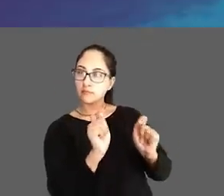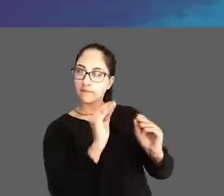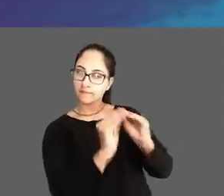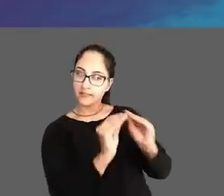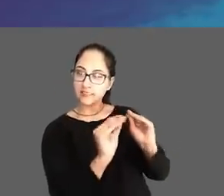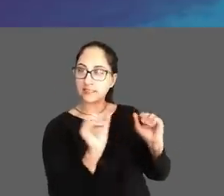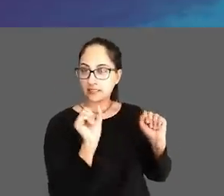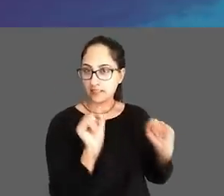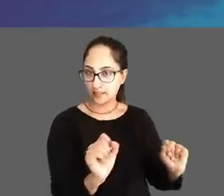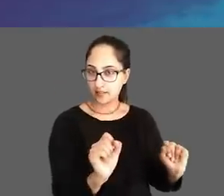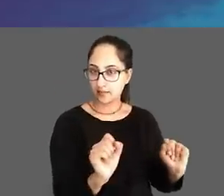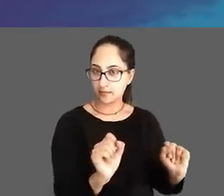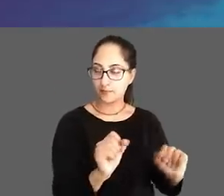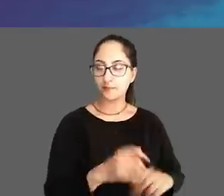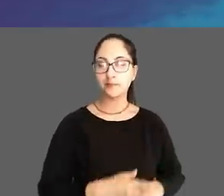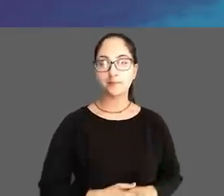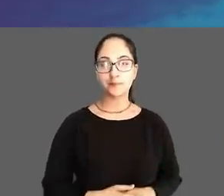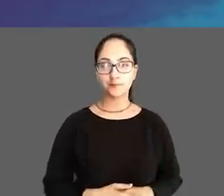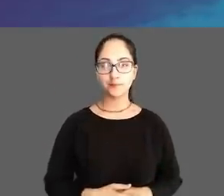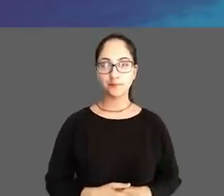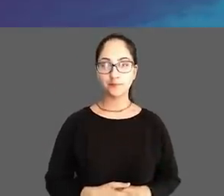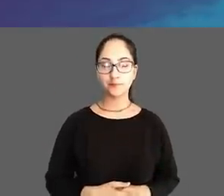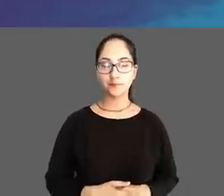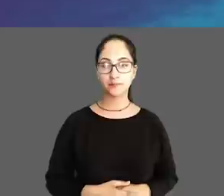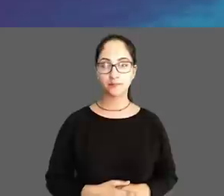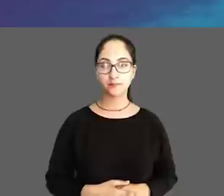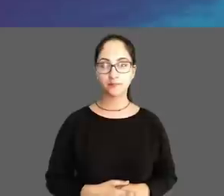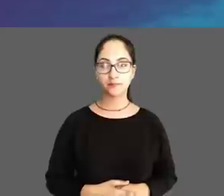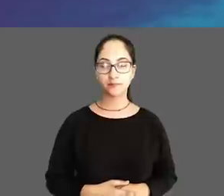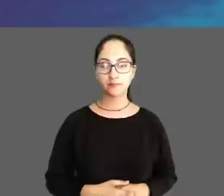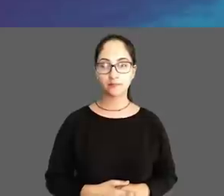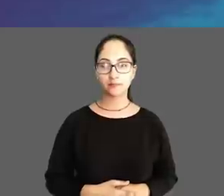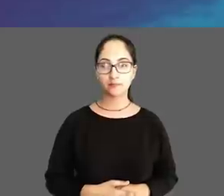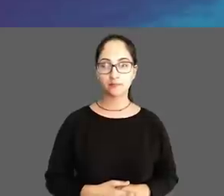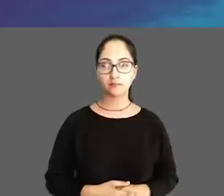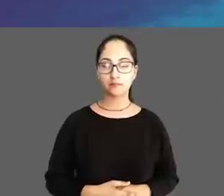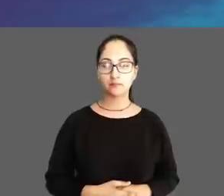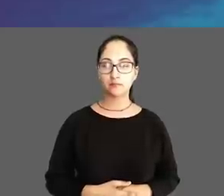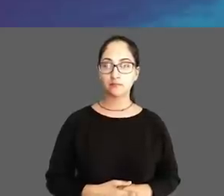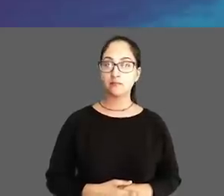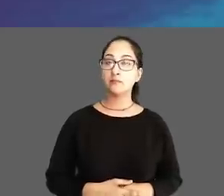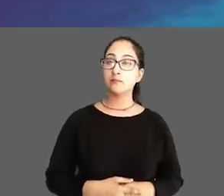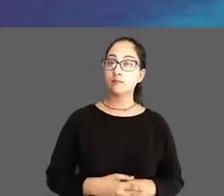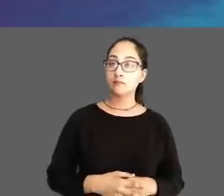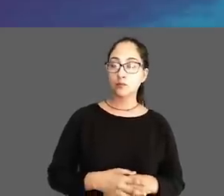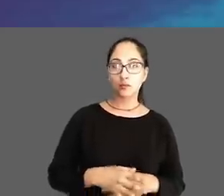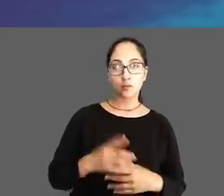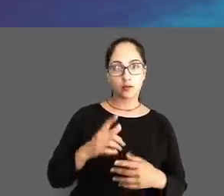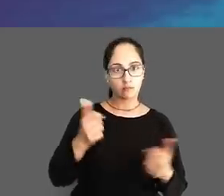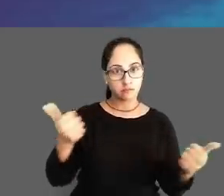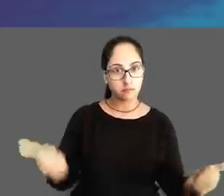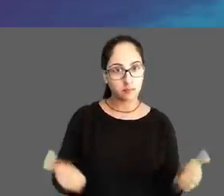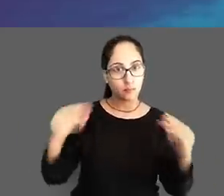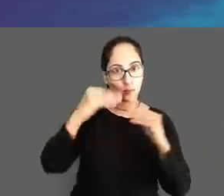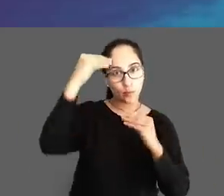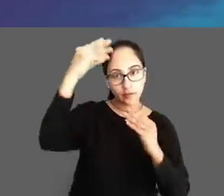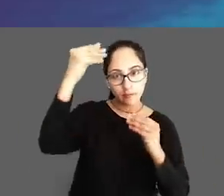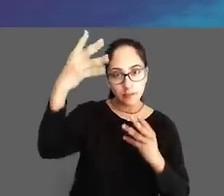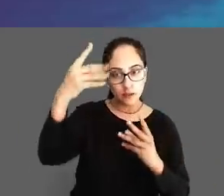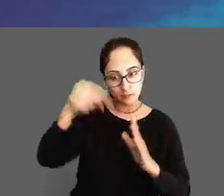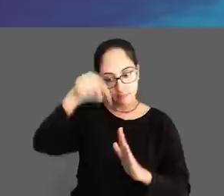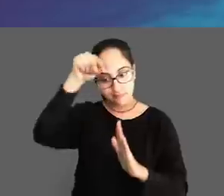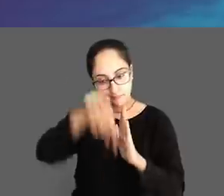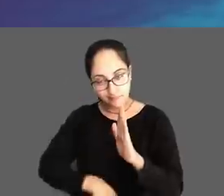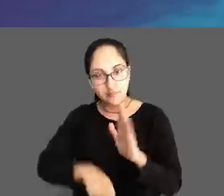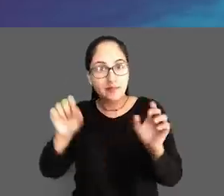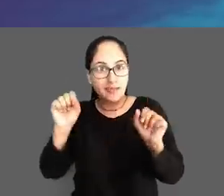may have of us or our faith. And of course, there's so much, to it than this, but, you know, it's a wonderful start and